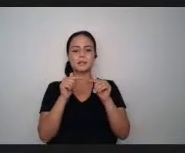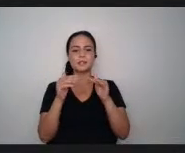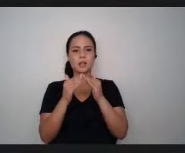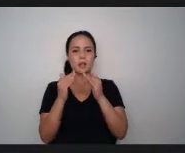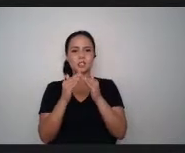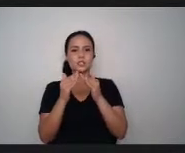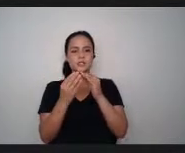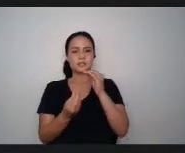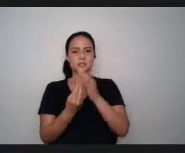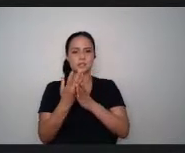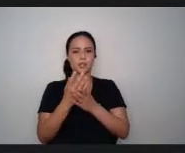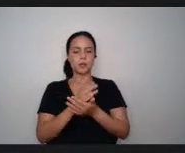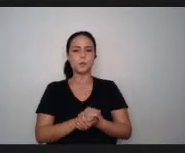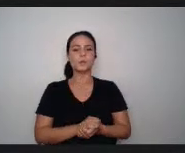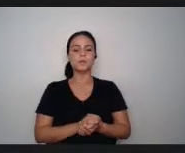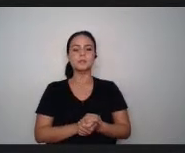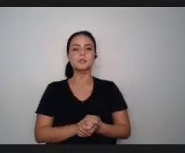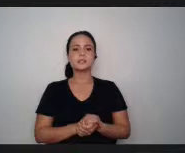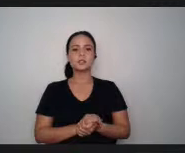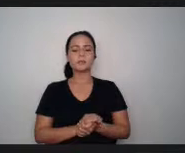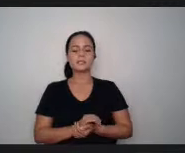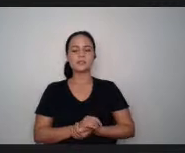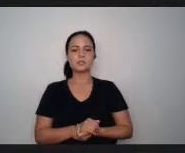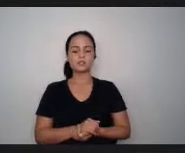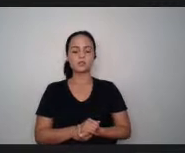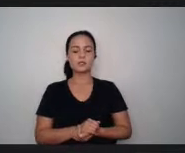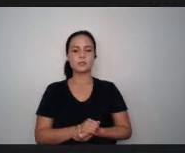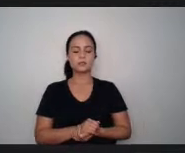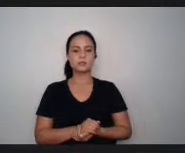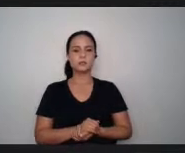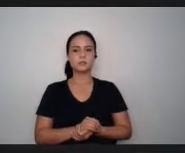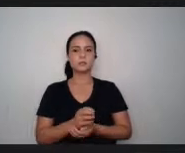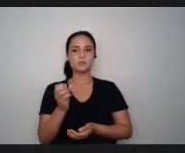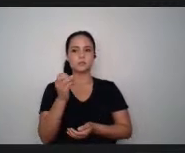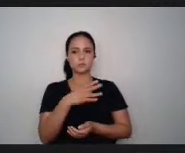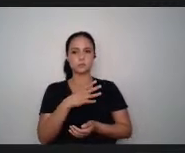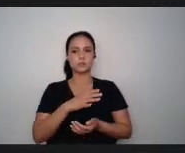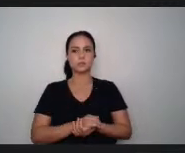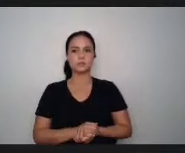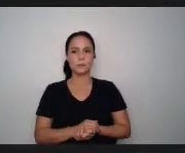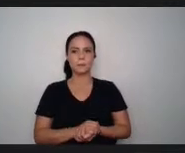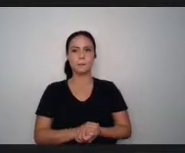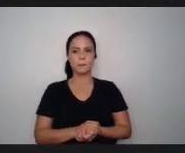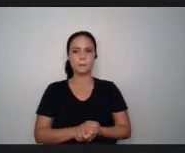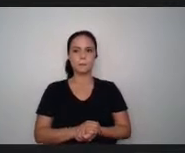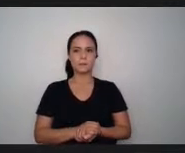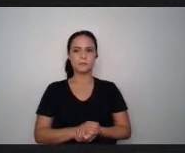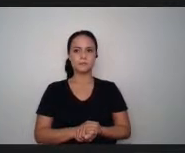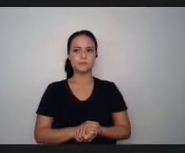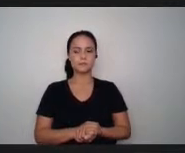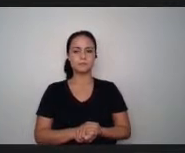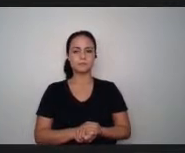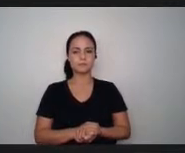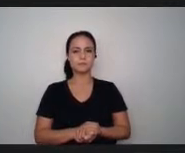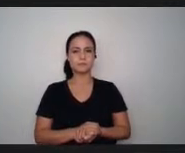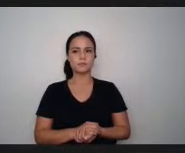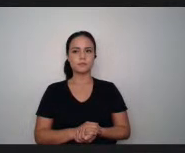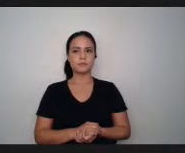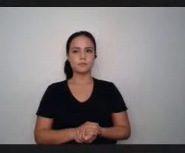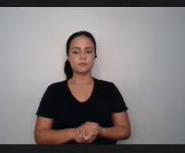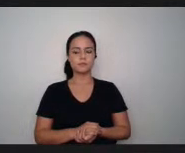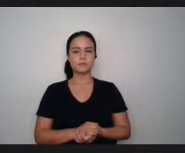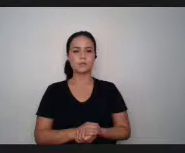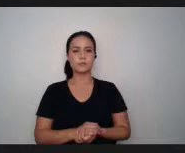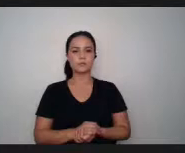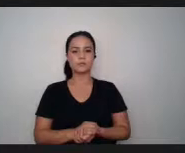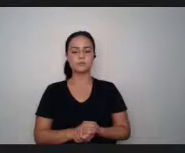reproduce this work that already exists, we see that this assessment was not correct, because the platforms